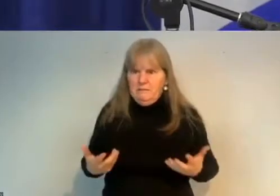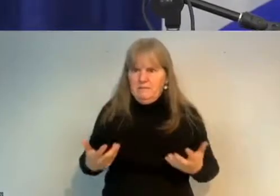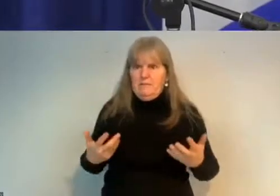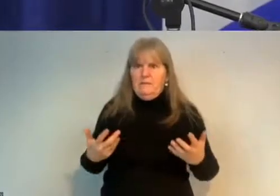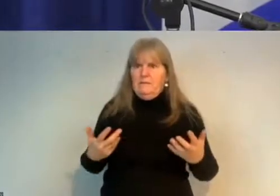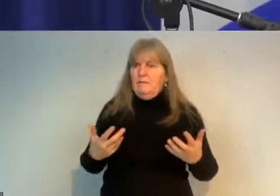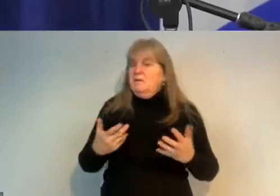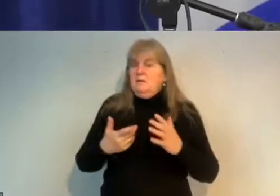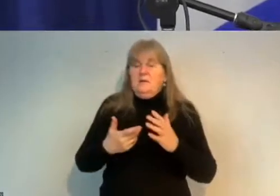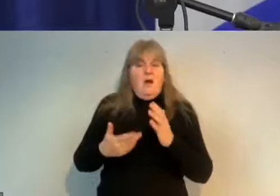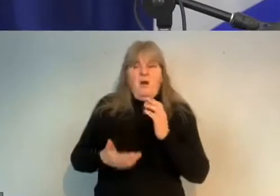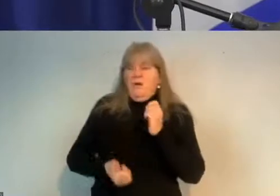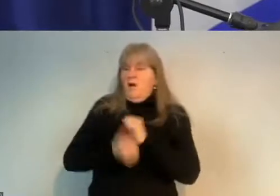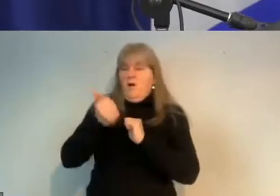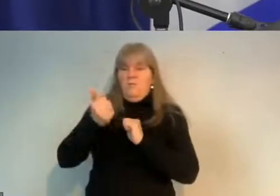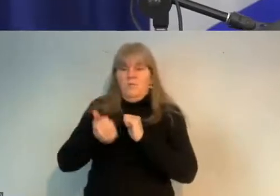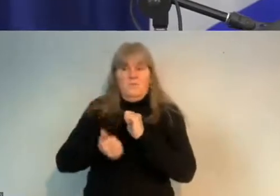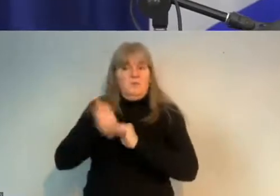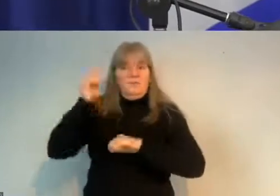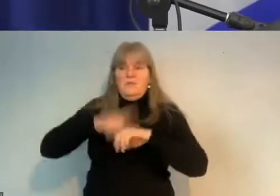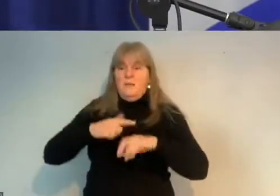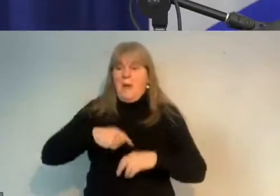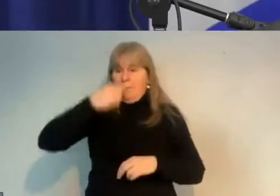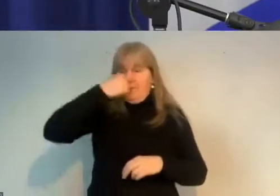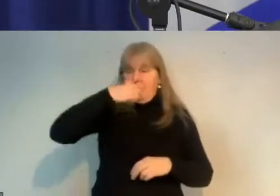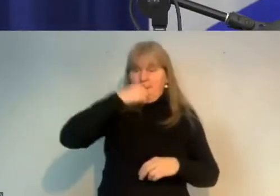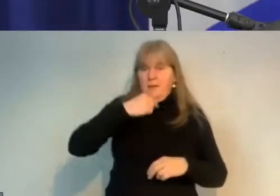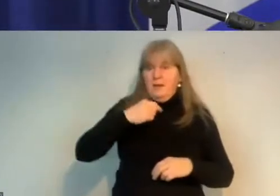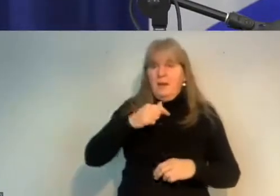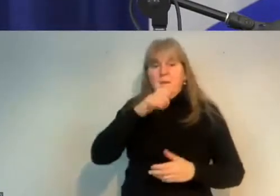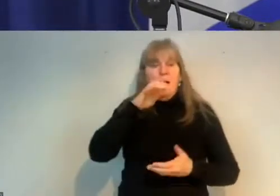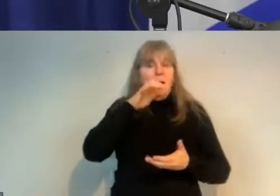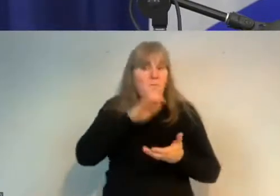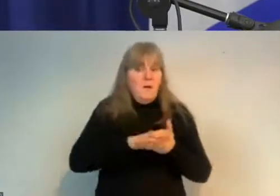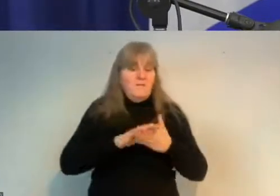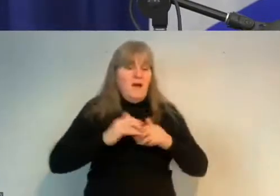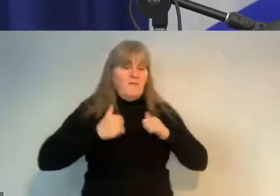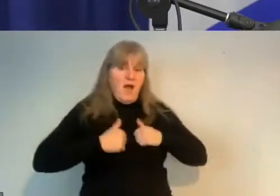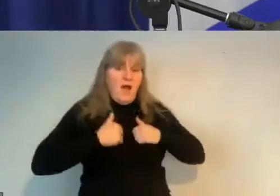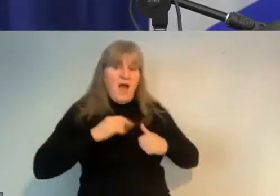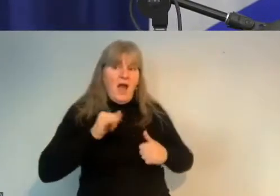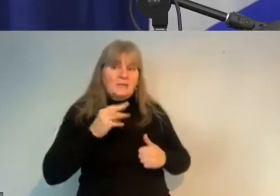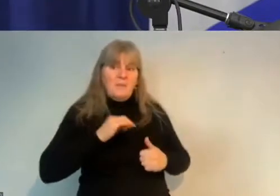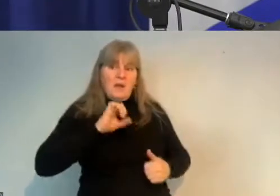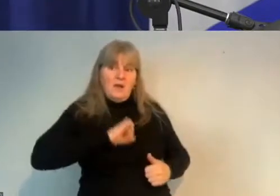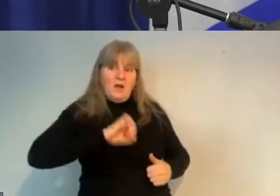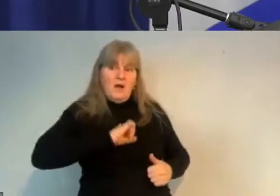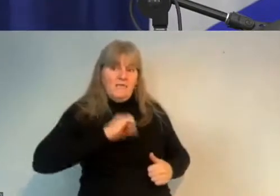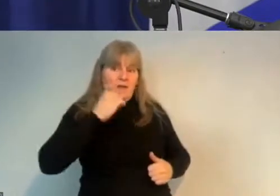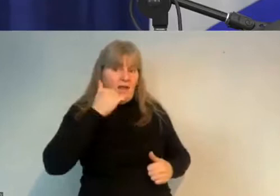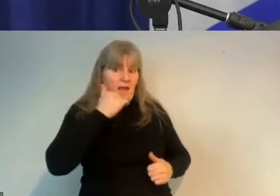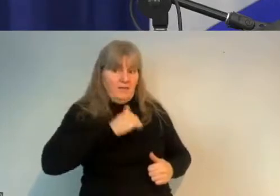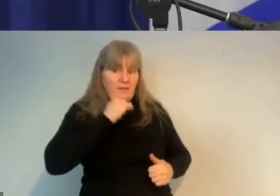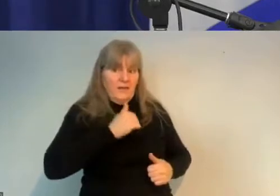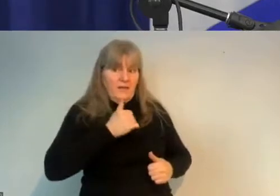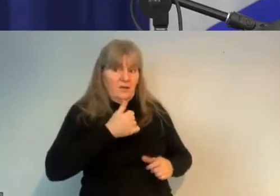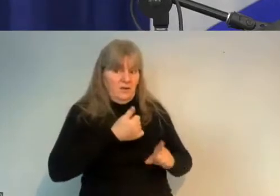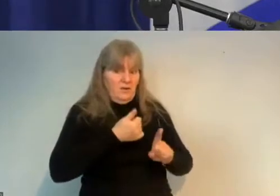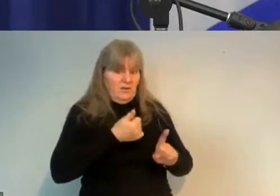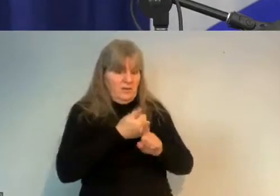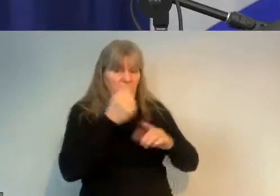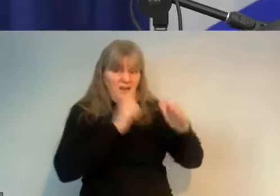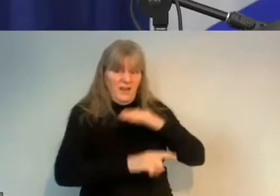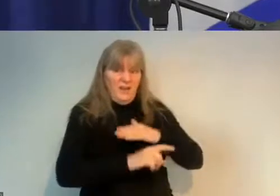to self-isolate? My wife has asthma. She has a cough almost every day. Is she supposed to self-isolate? Those aren't practical